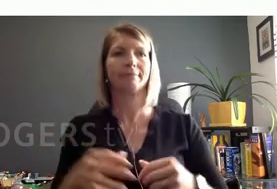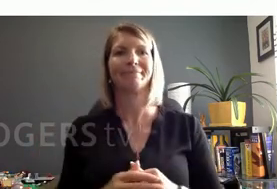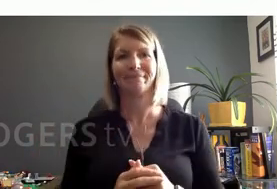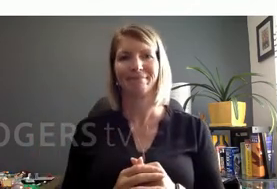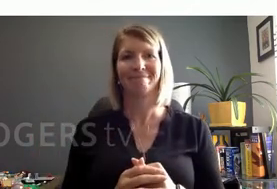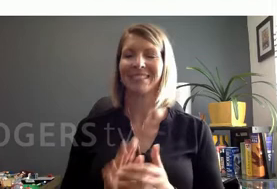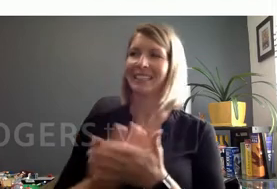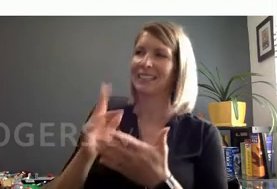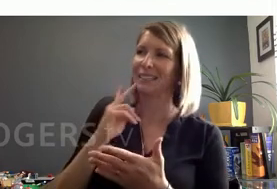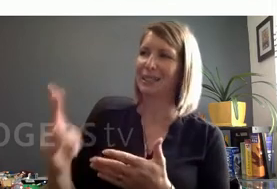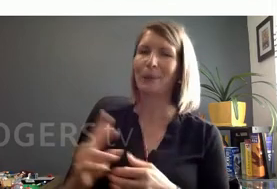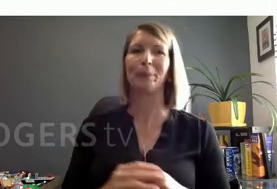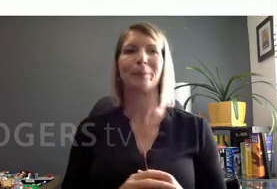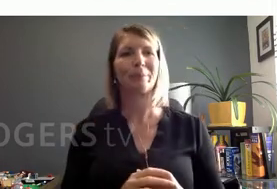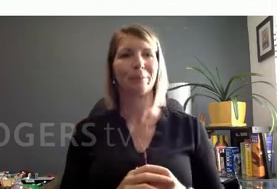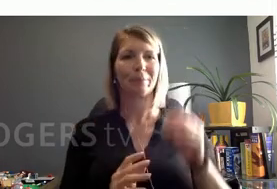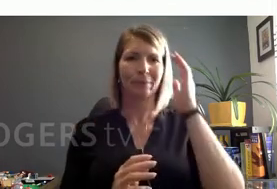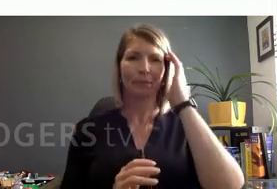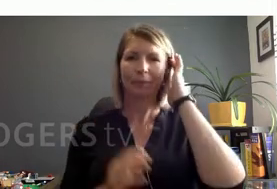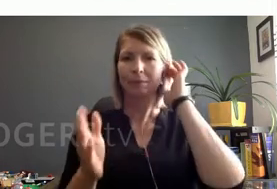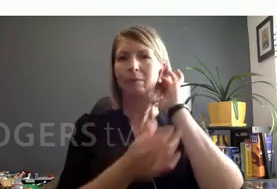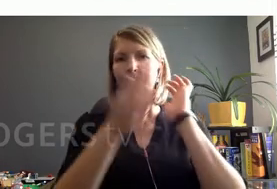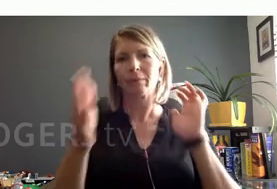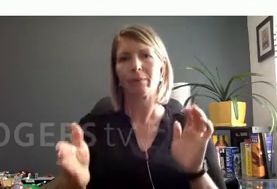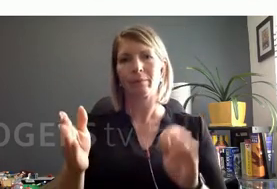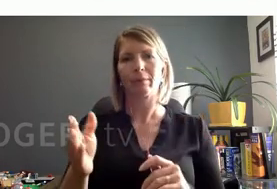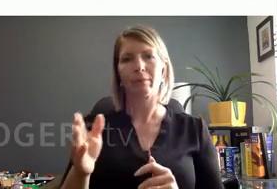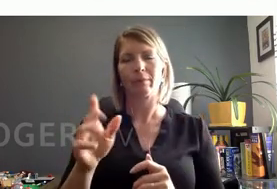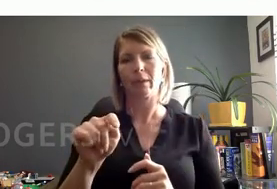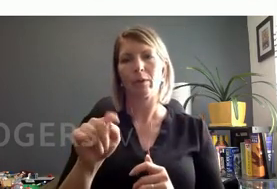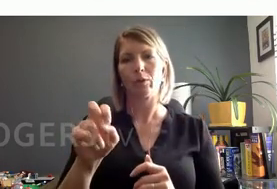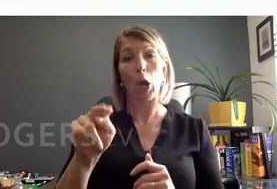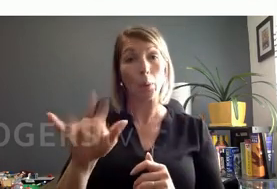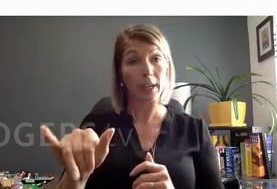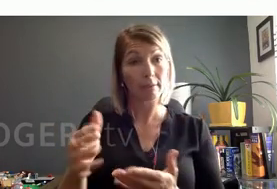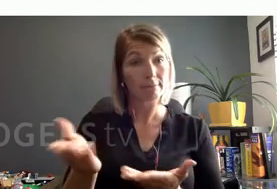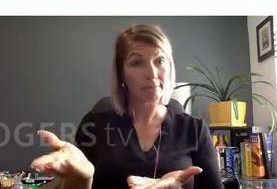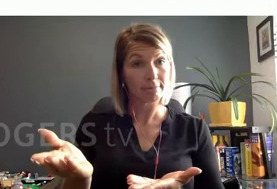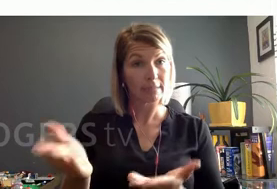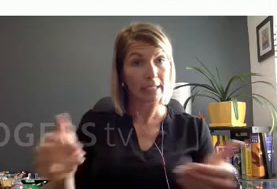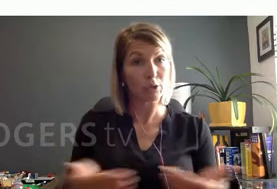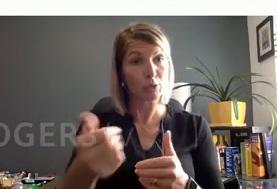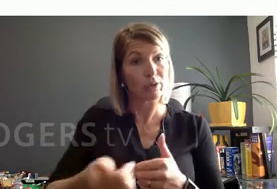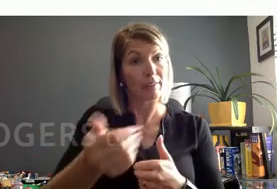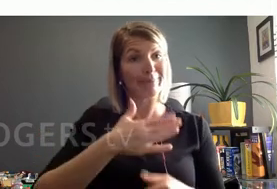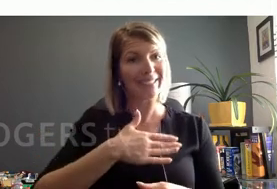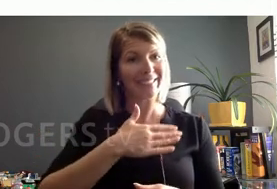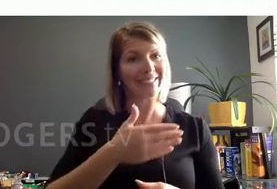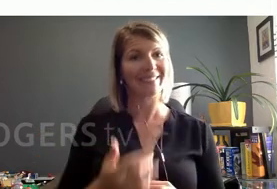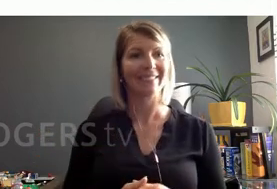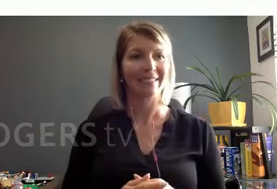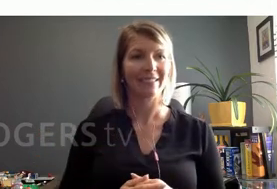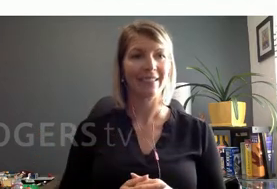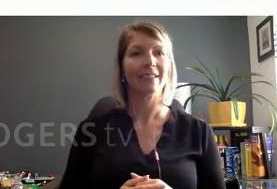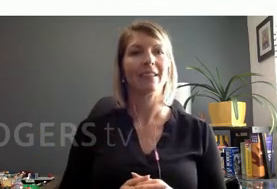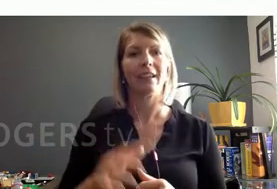see you. And next we'll go to Tony, but if you could introduce yourself. Yeah, Tony